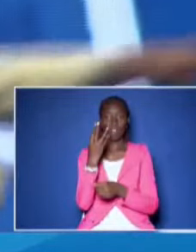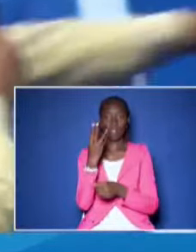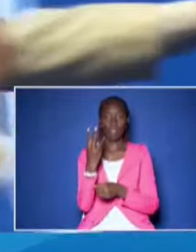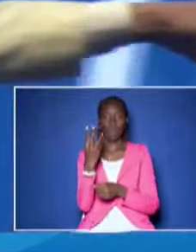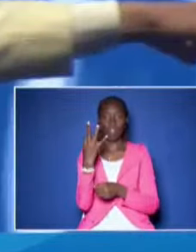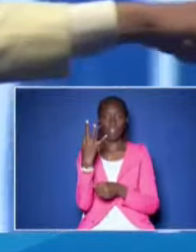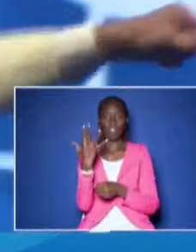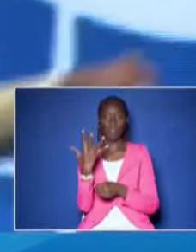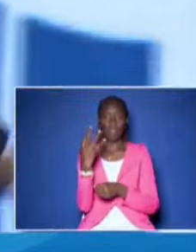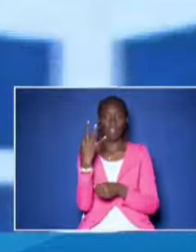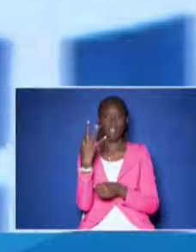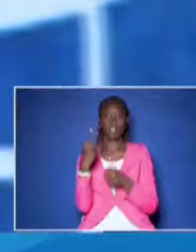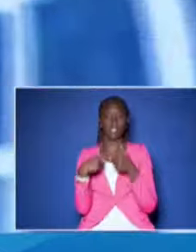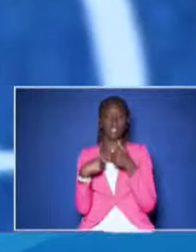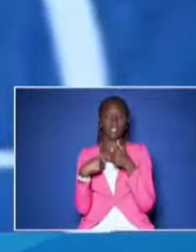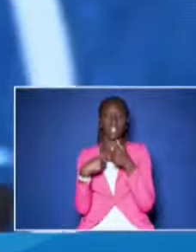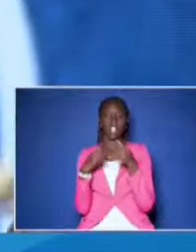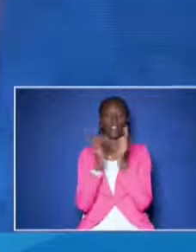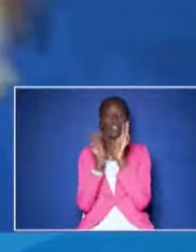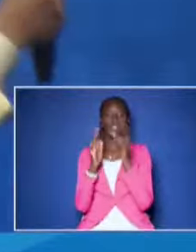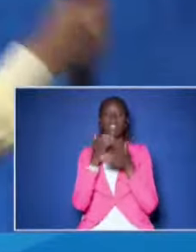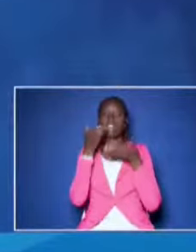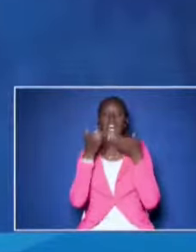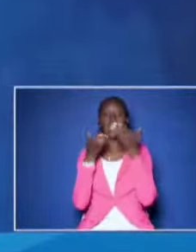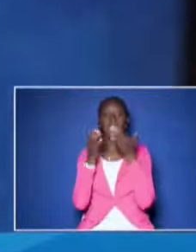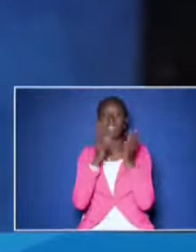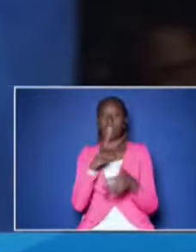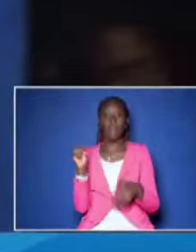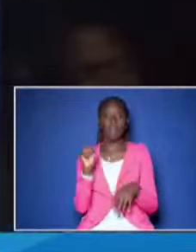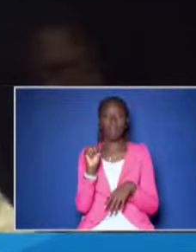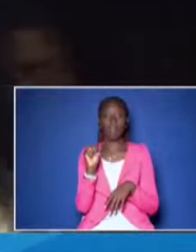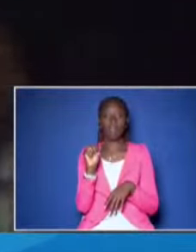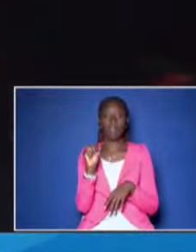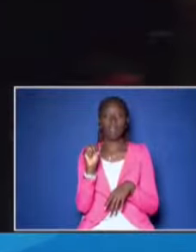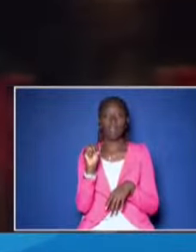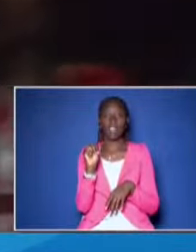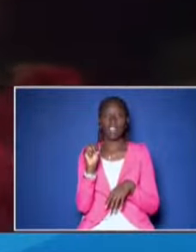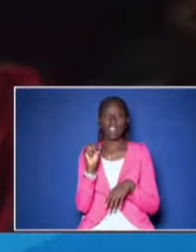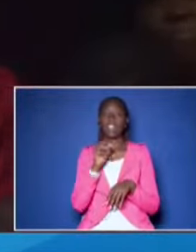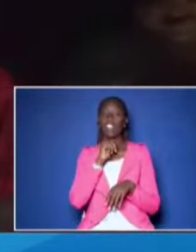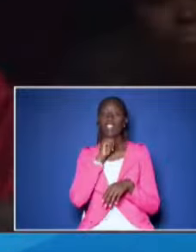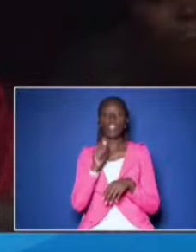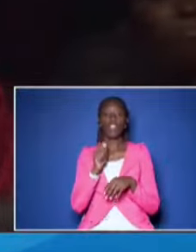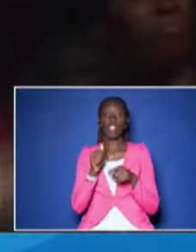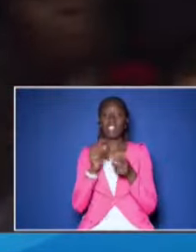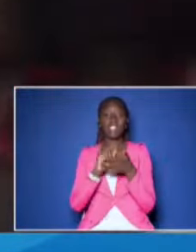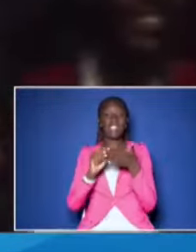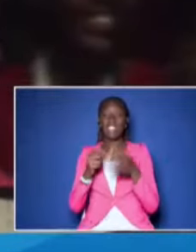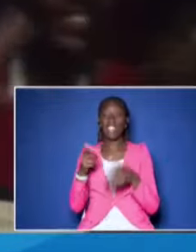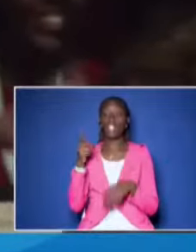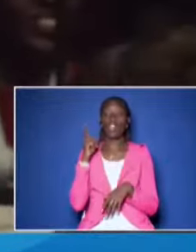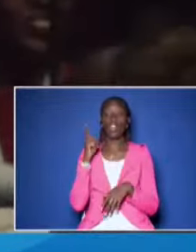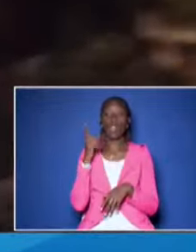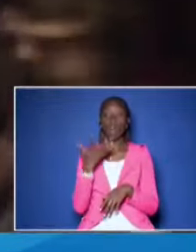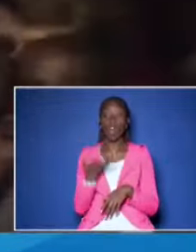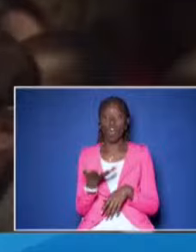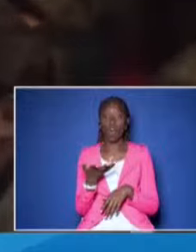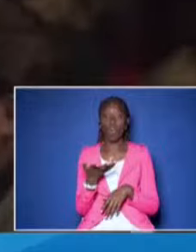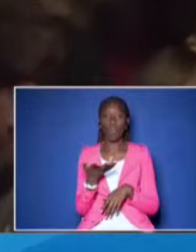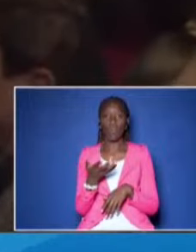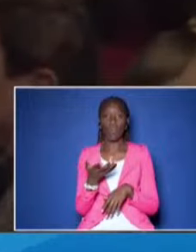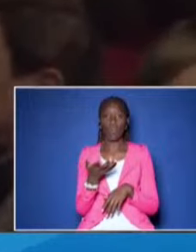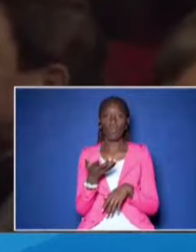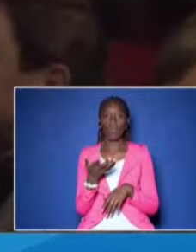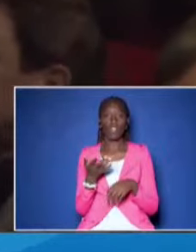36 let's go my brother Jesus answered them is it not written in your law I said you see you see they